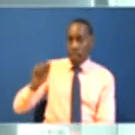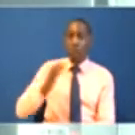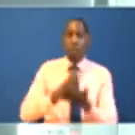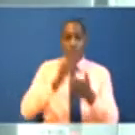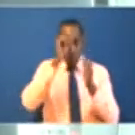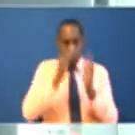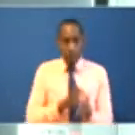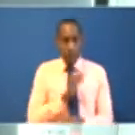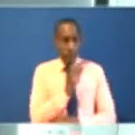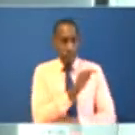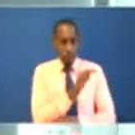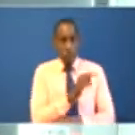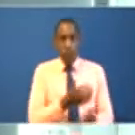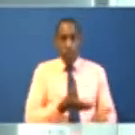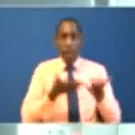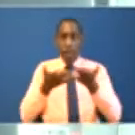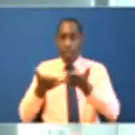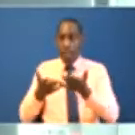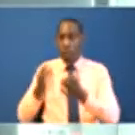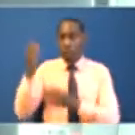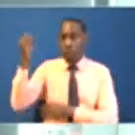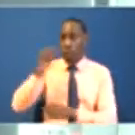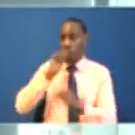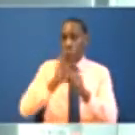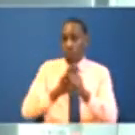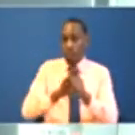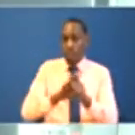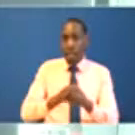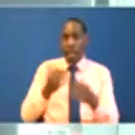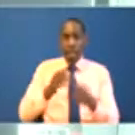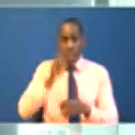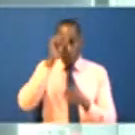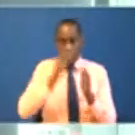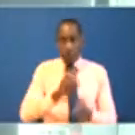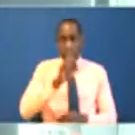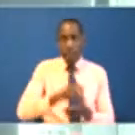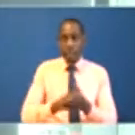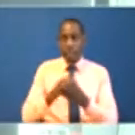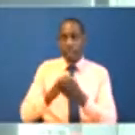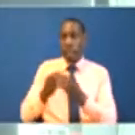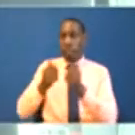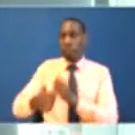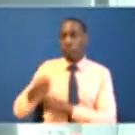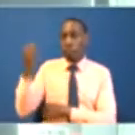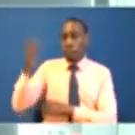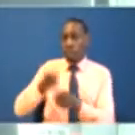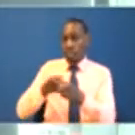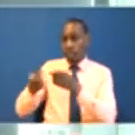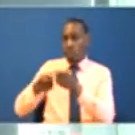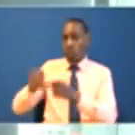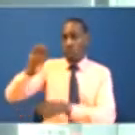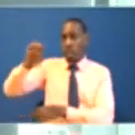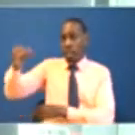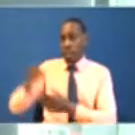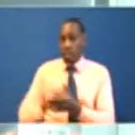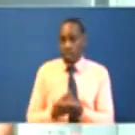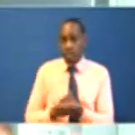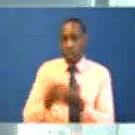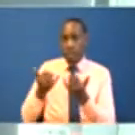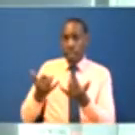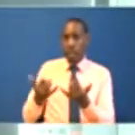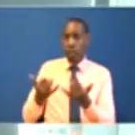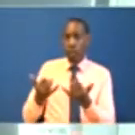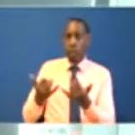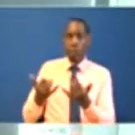governor is going to come and give us a political promise they then have to deal with the politics of running the county the